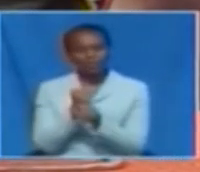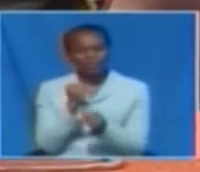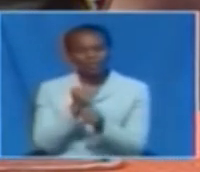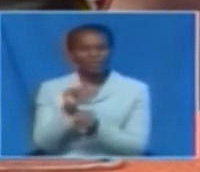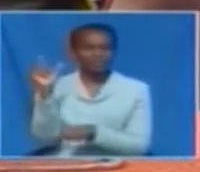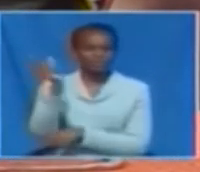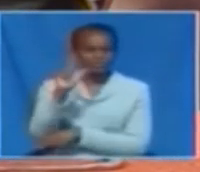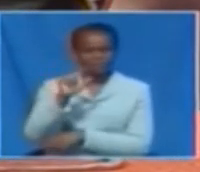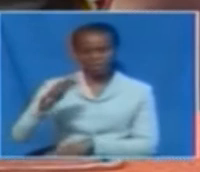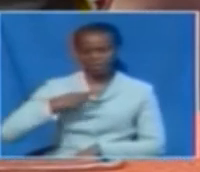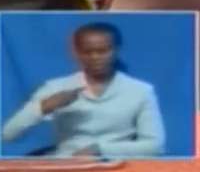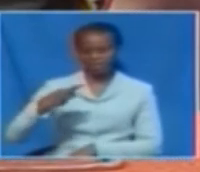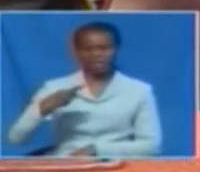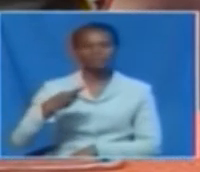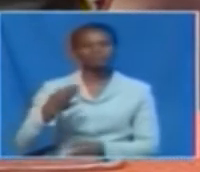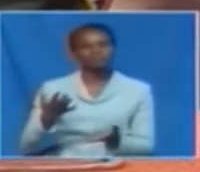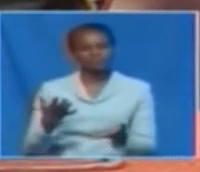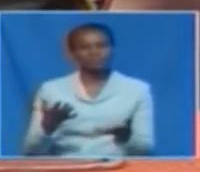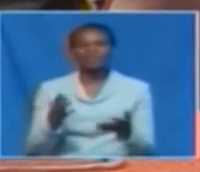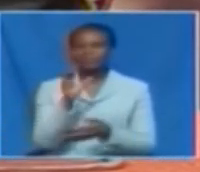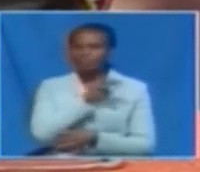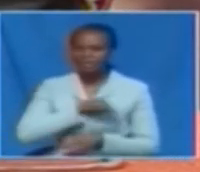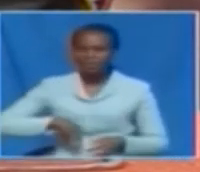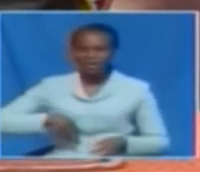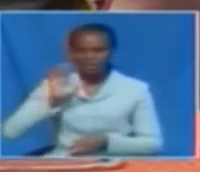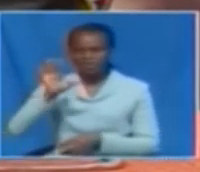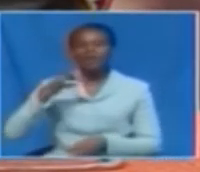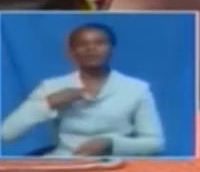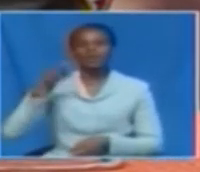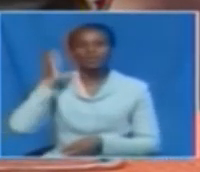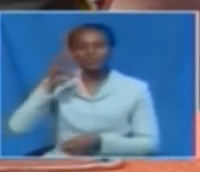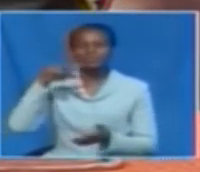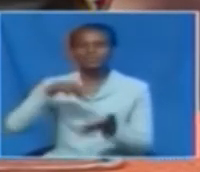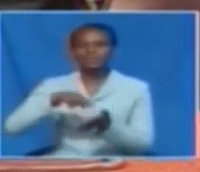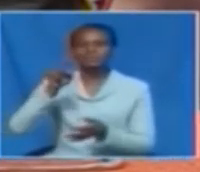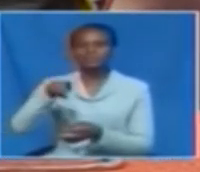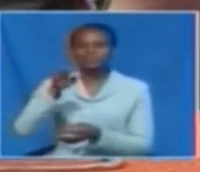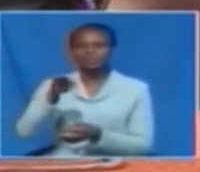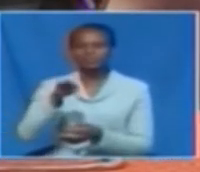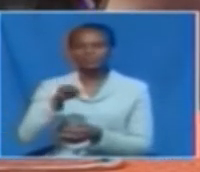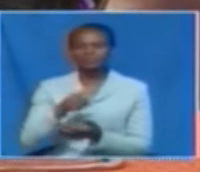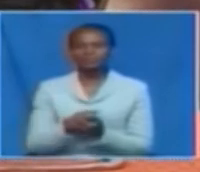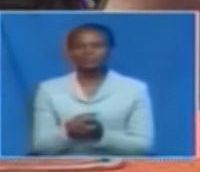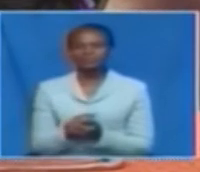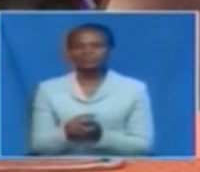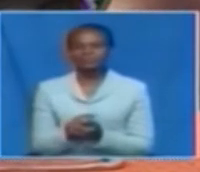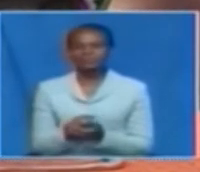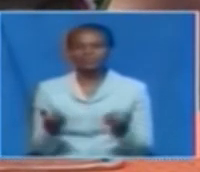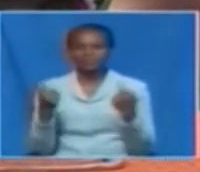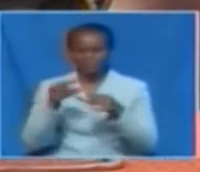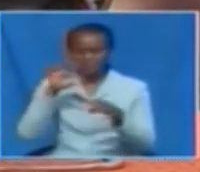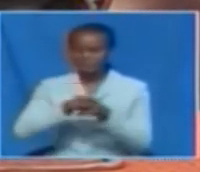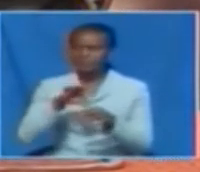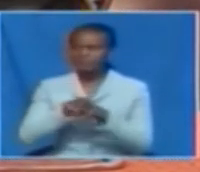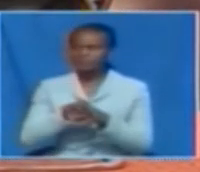to apply. Most likely, some of your members are going to apply to stand on PF. It is, whenever you go to an election. So